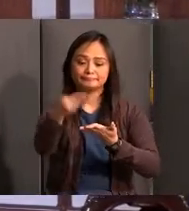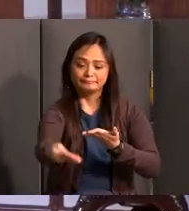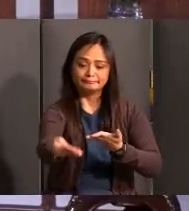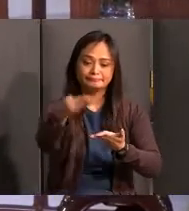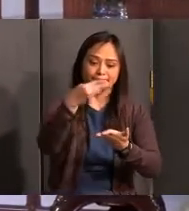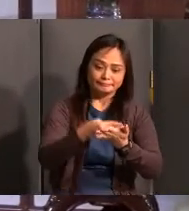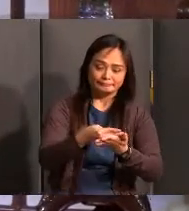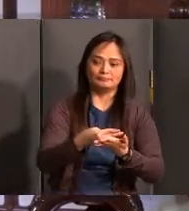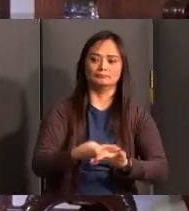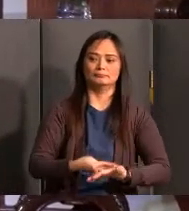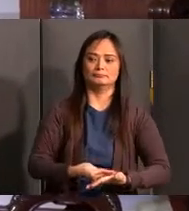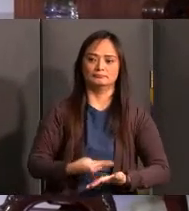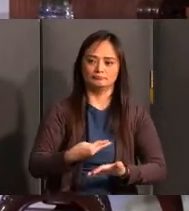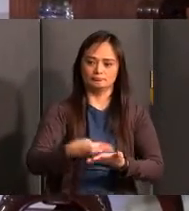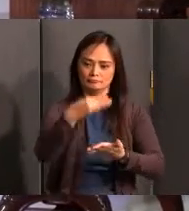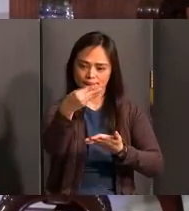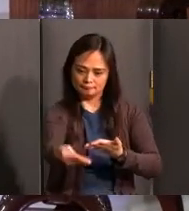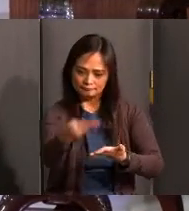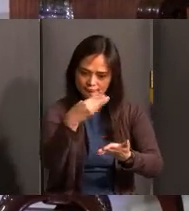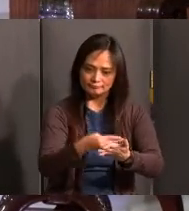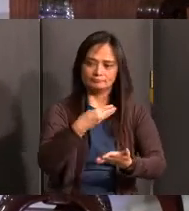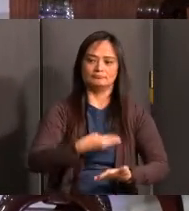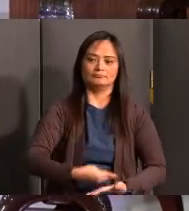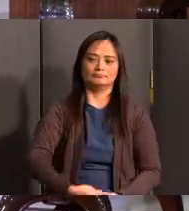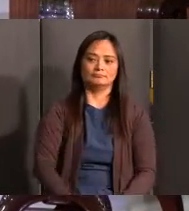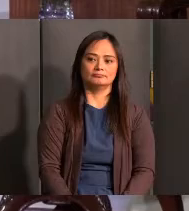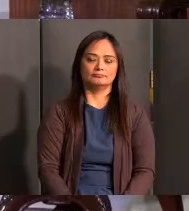redeem. Bought back.